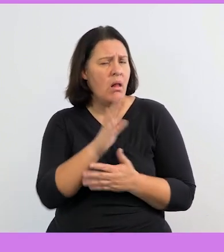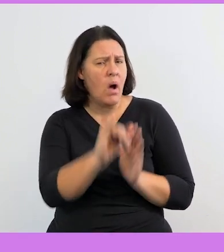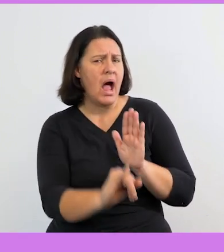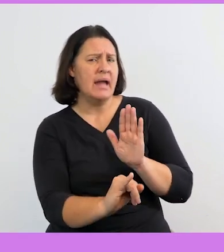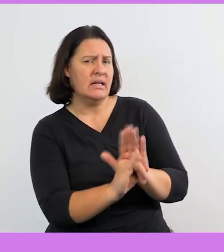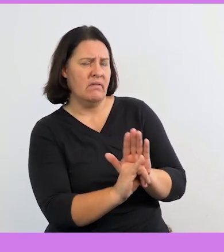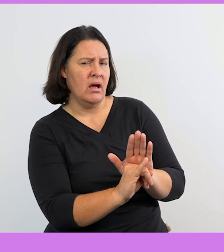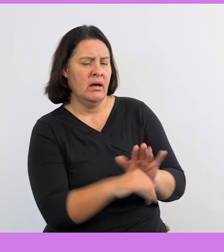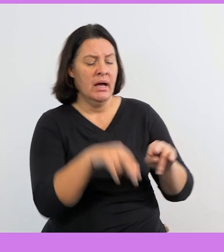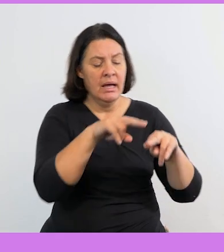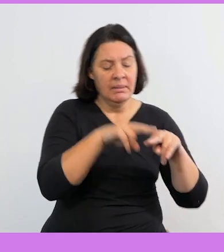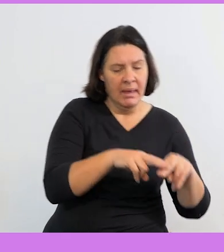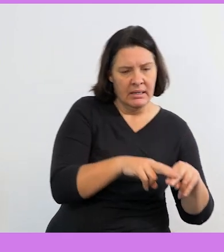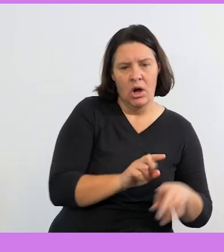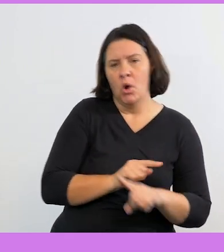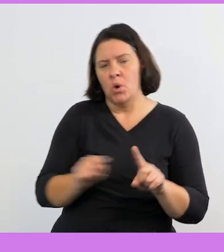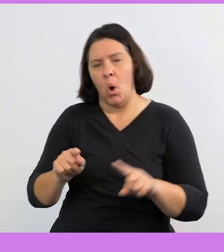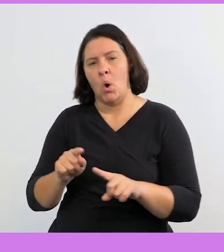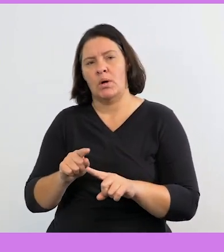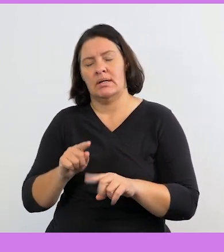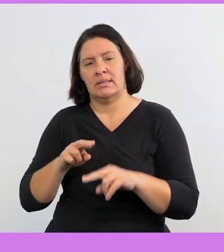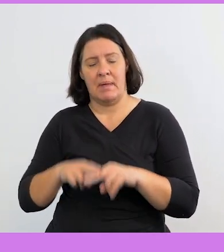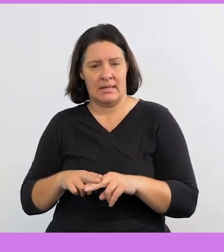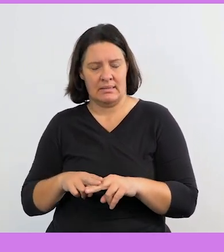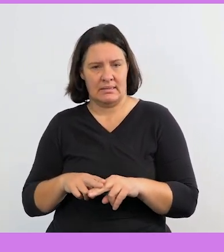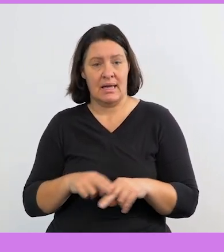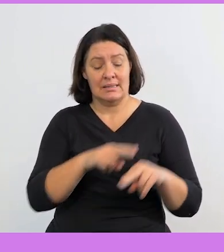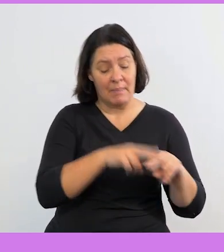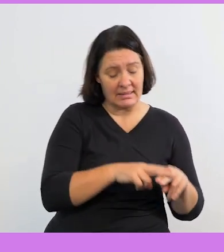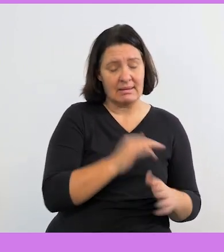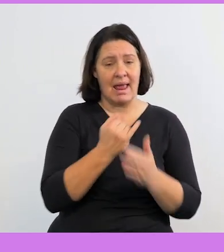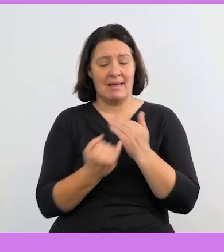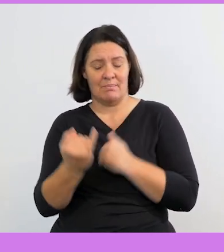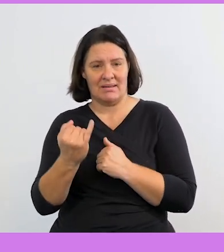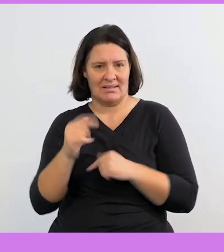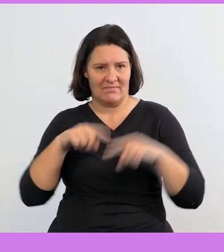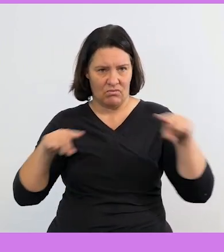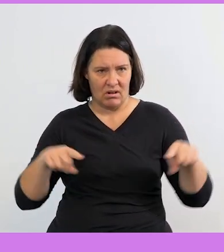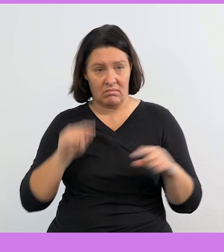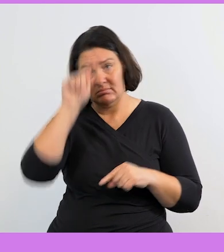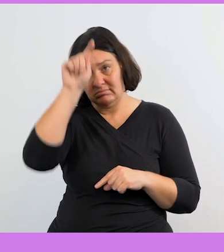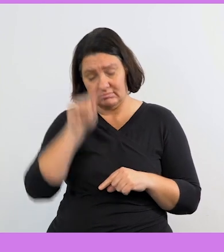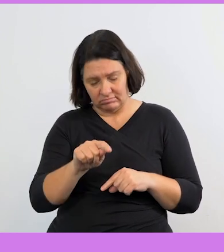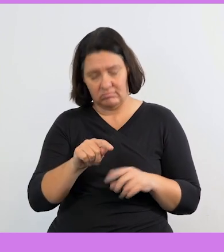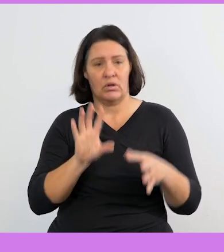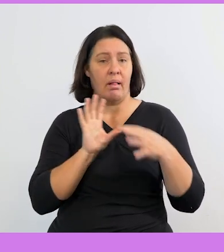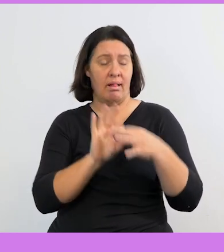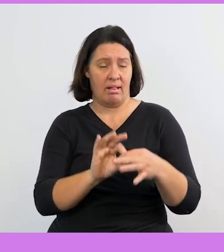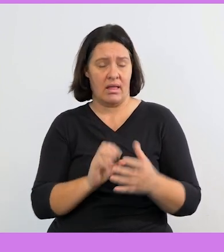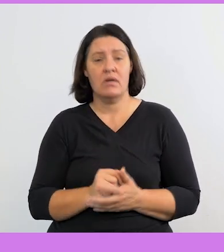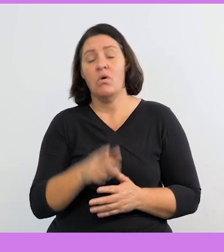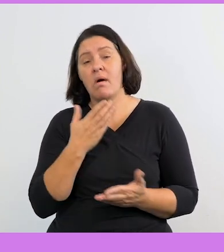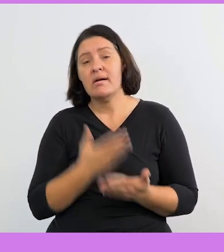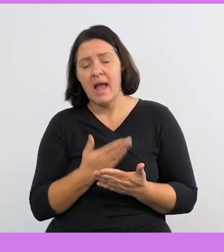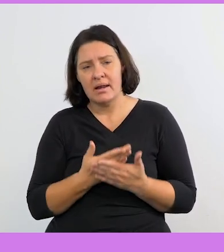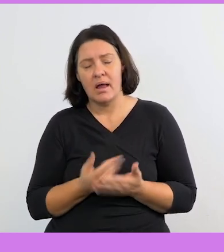able to identify the dependent and independent variables. And remember, the two goes together with the first bullet. Then also